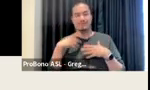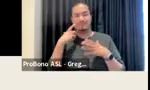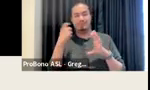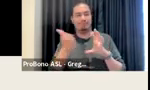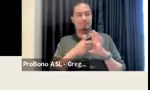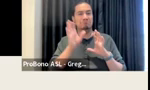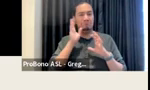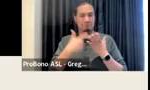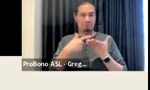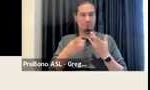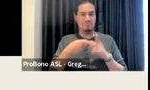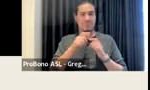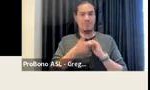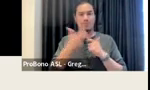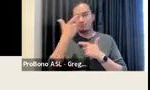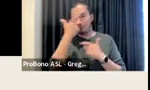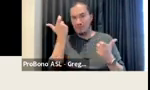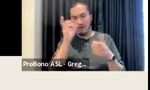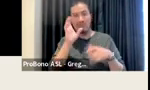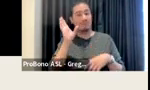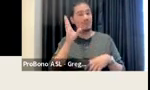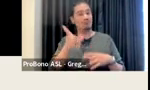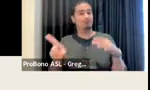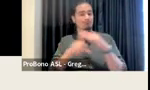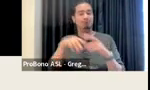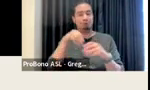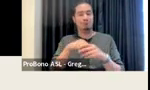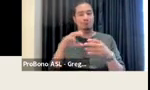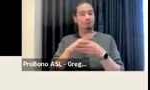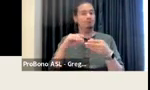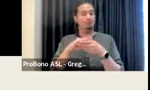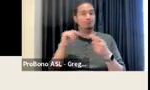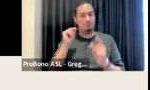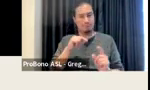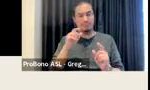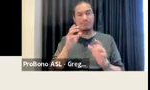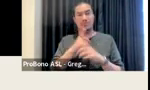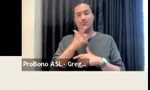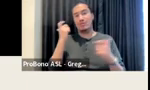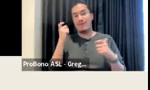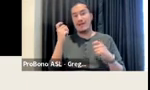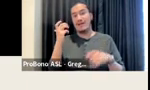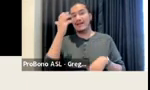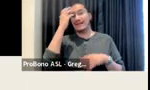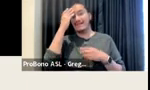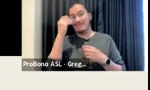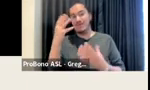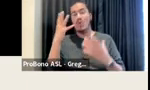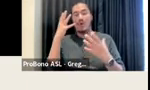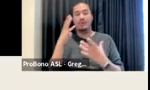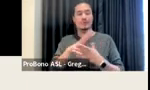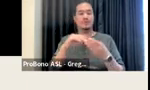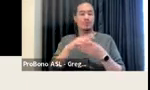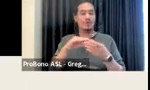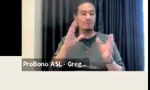I will talk about how trauma does work in storytelling. Trauma-informed storytelling is what I have a problem with and what I'm going to be actively talking